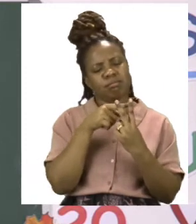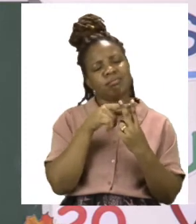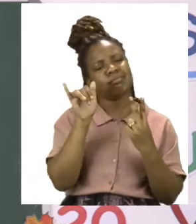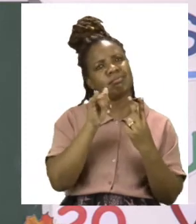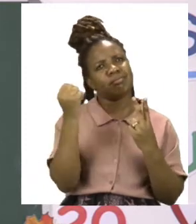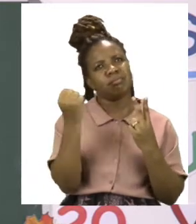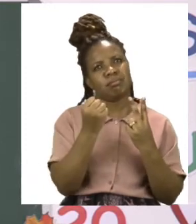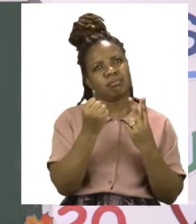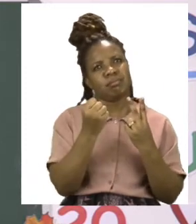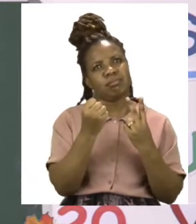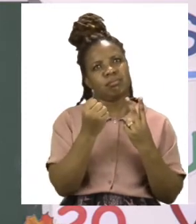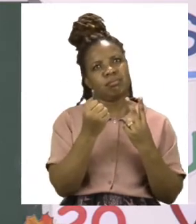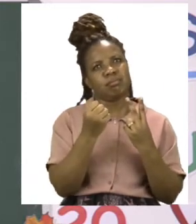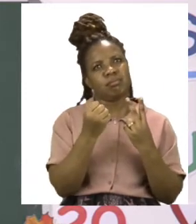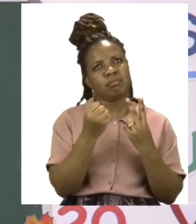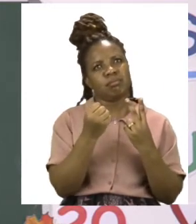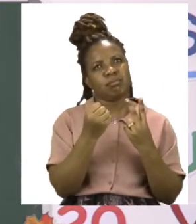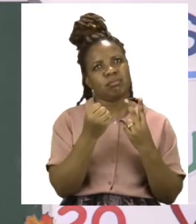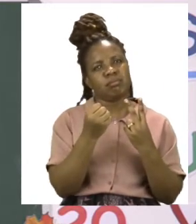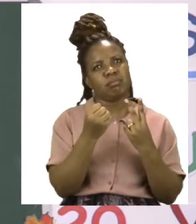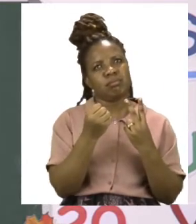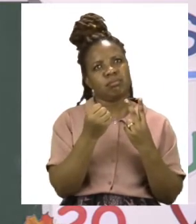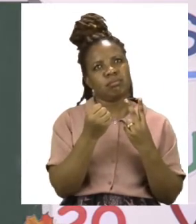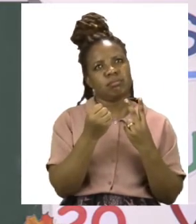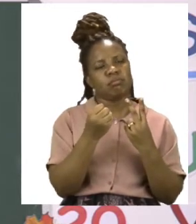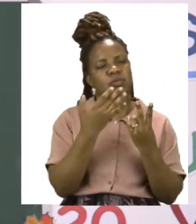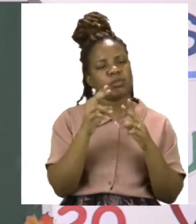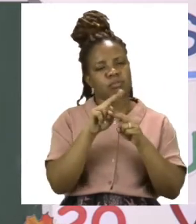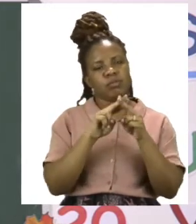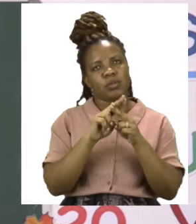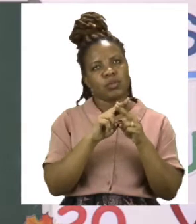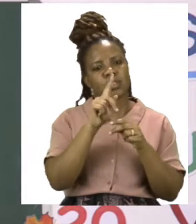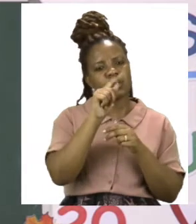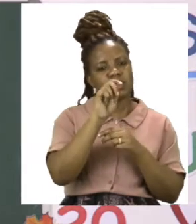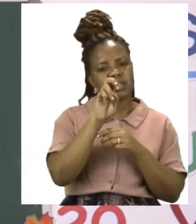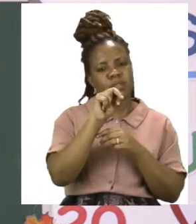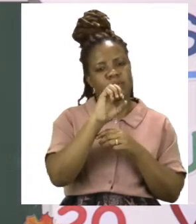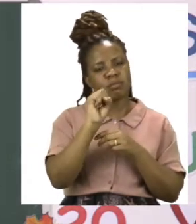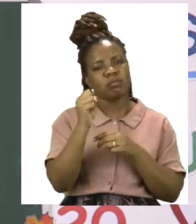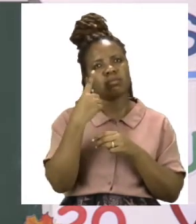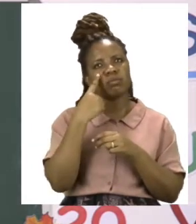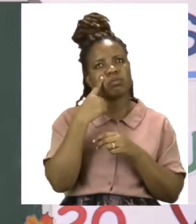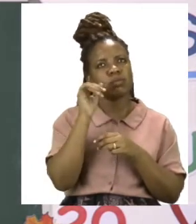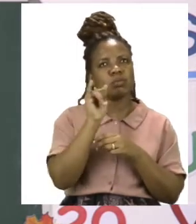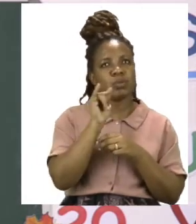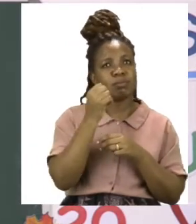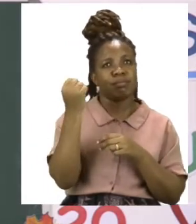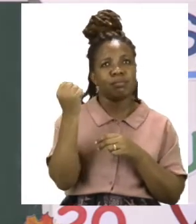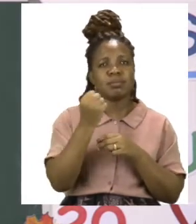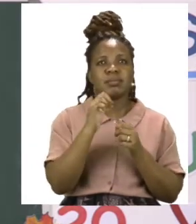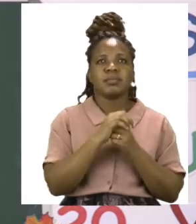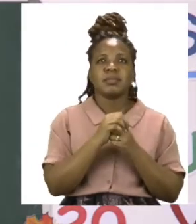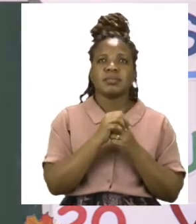you can either use Mr. Tens to help you find the bigger number. Now, if we're looking for the bigger number with